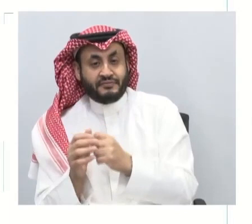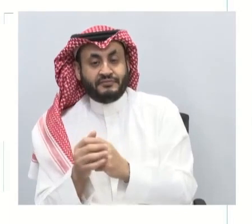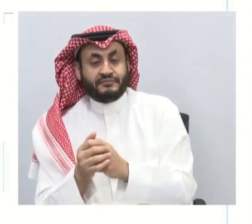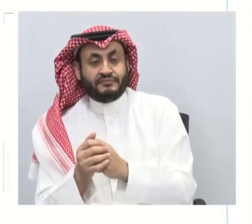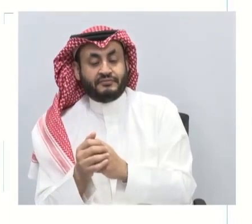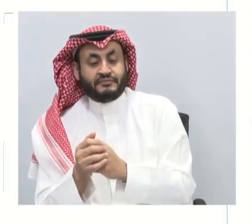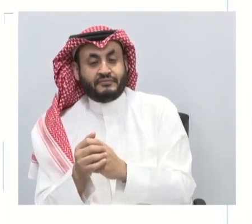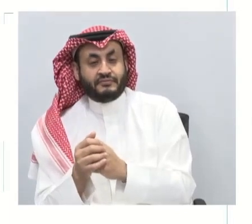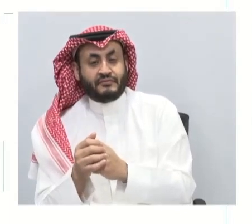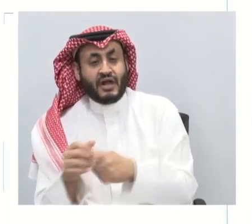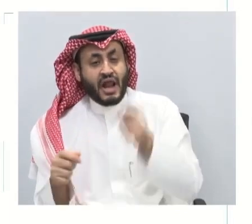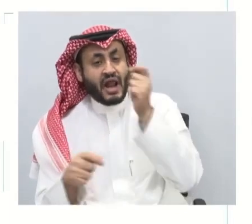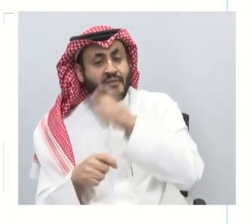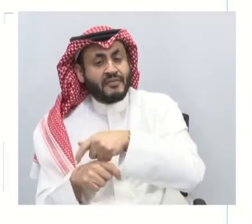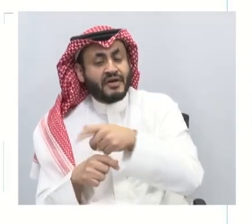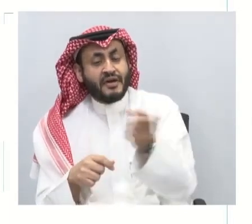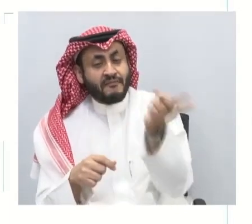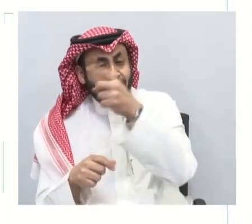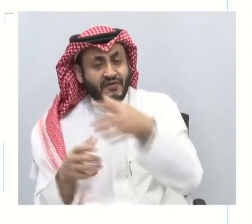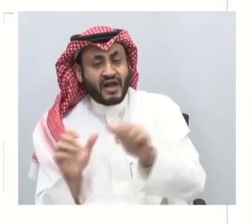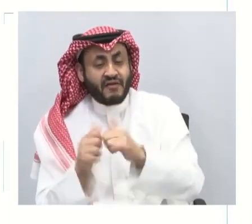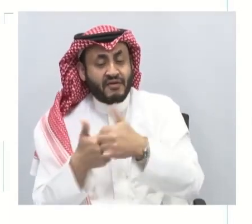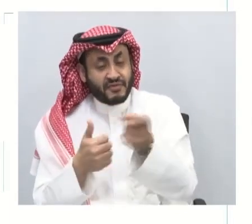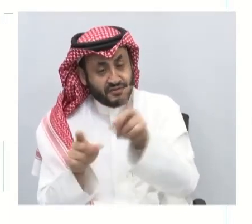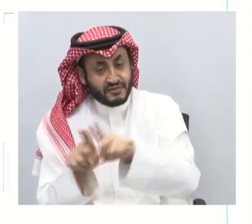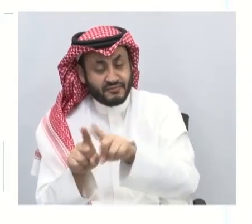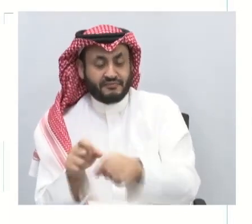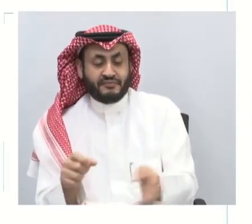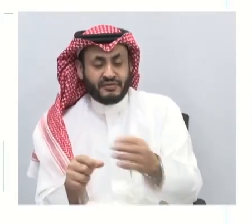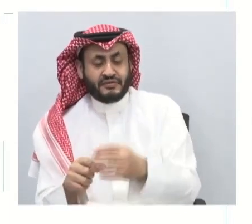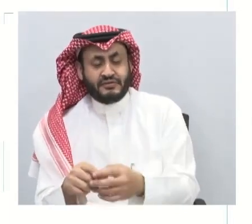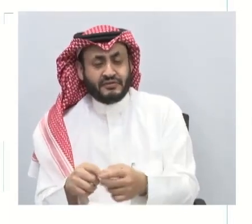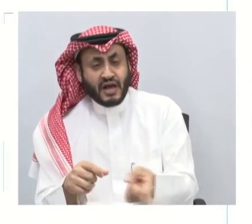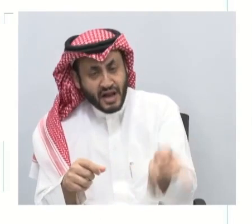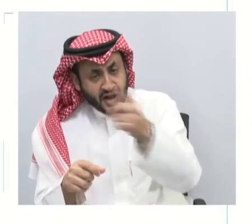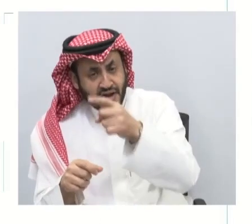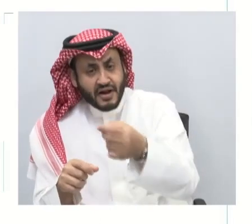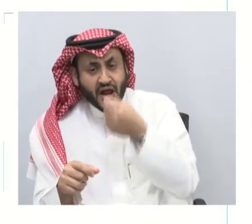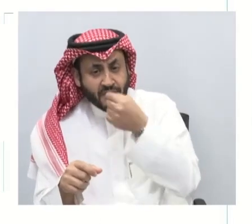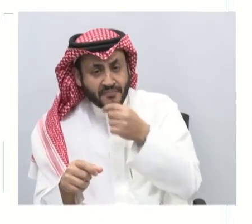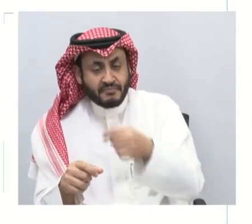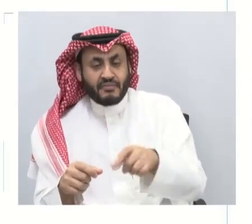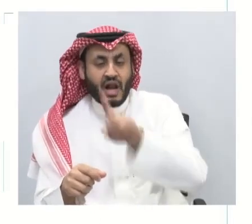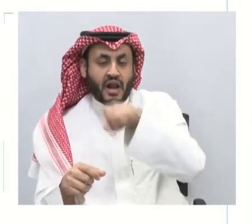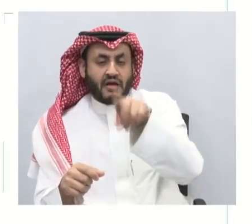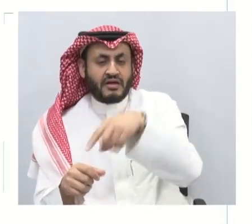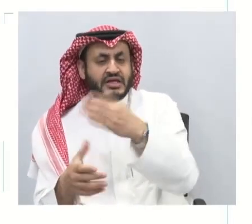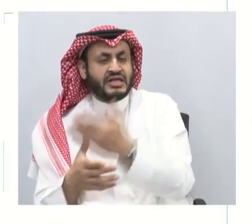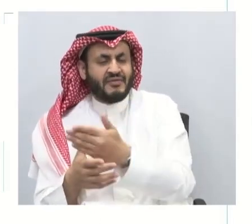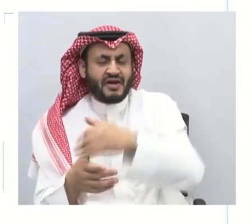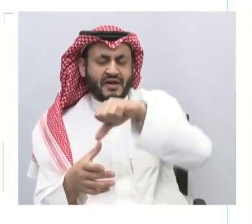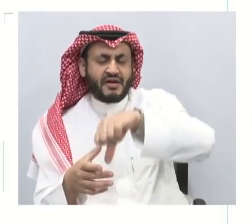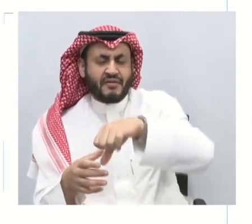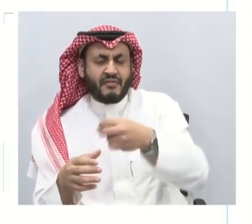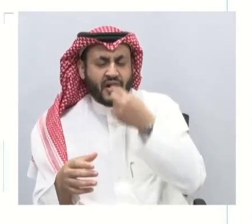probably live with his uncle's family. Number two, will he eat in the college cafeteria next year? No, he won't because he doesn't